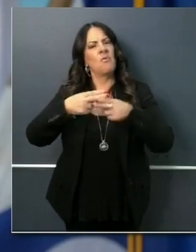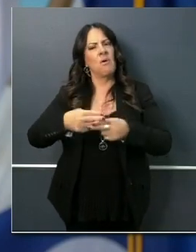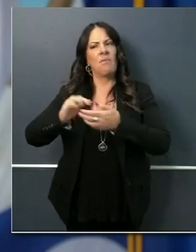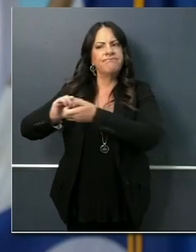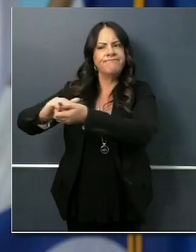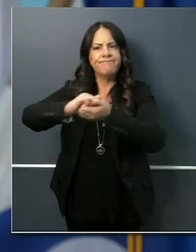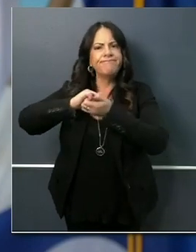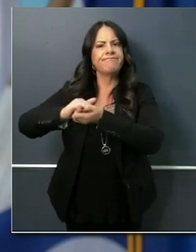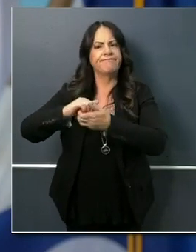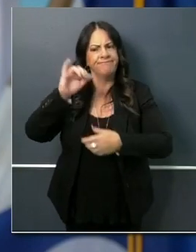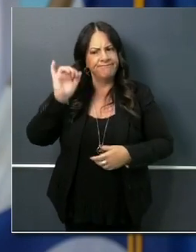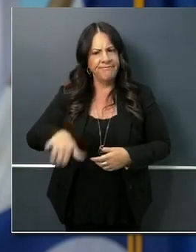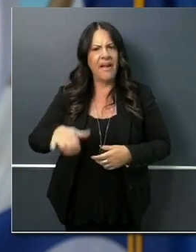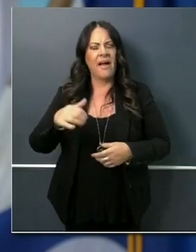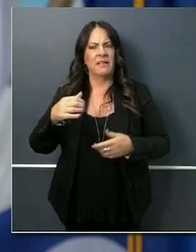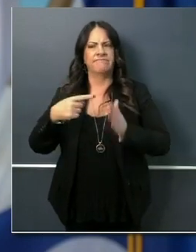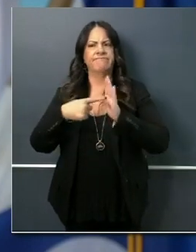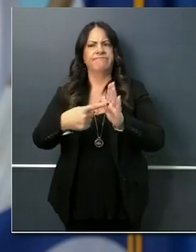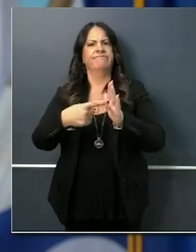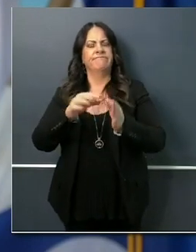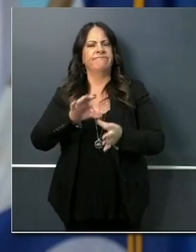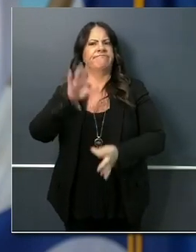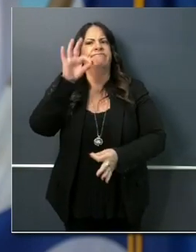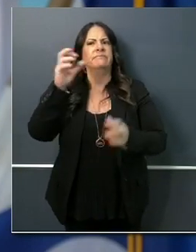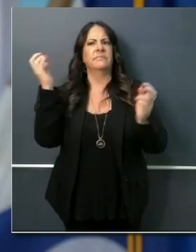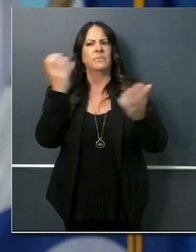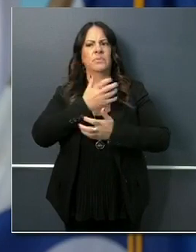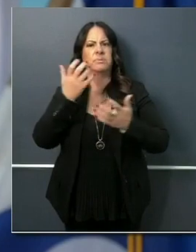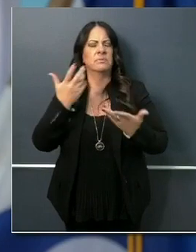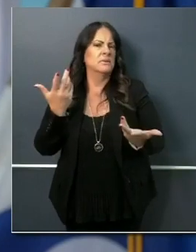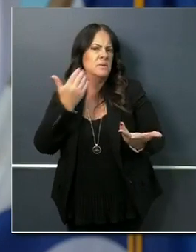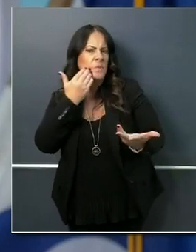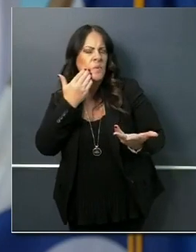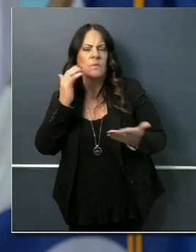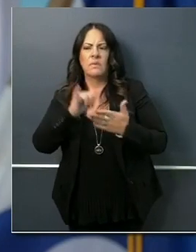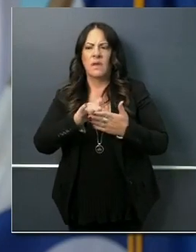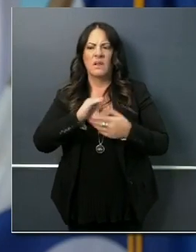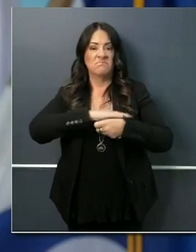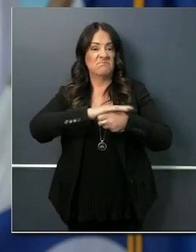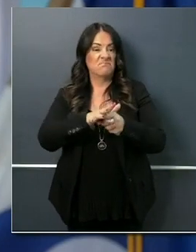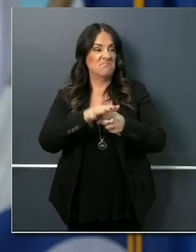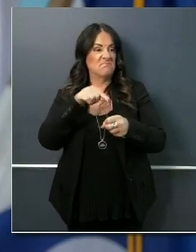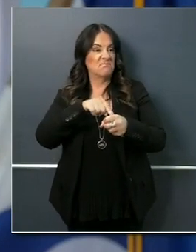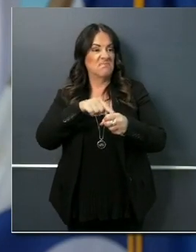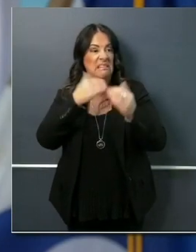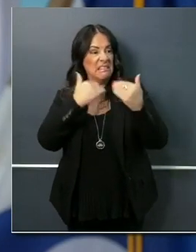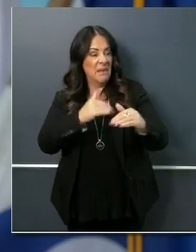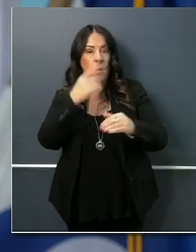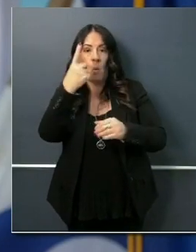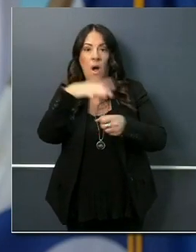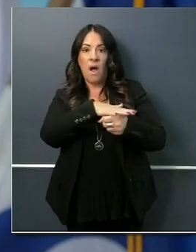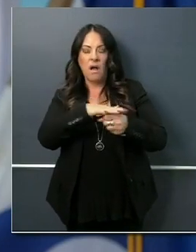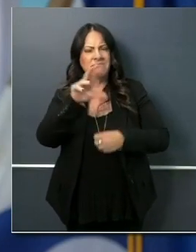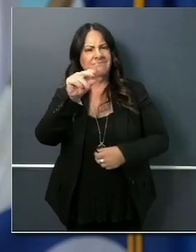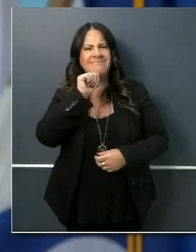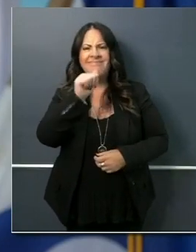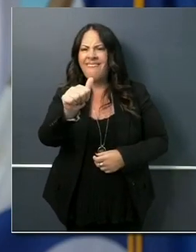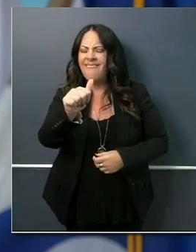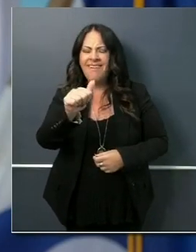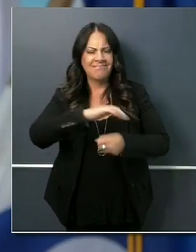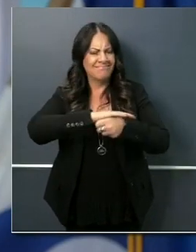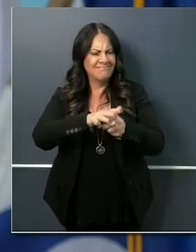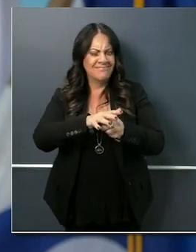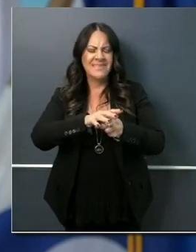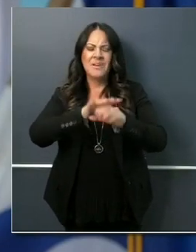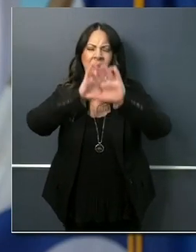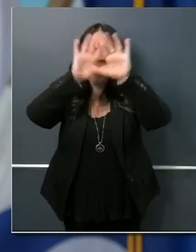a recognition that this pandemic, the virus, knows no boundaries, knows no borders. You can't build walls around it, and you